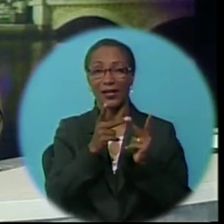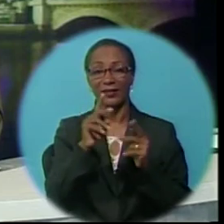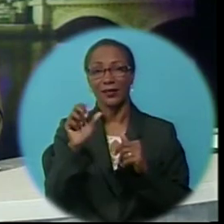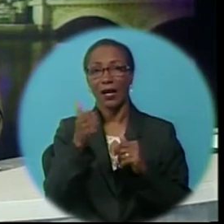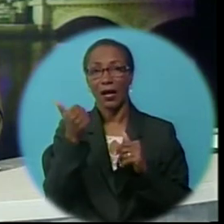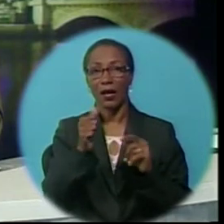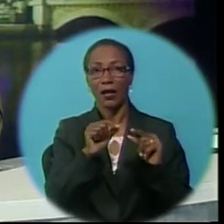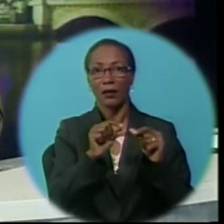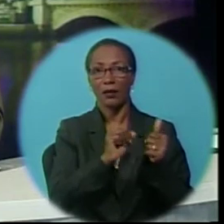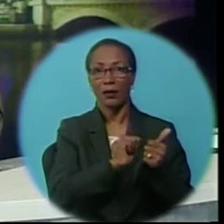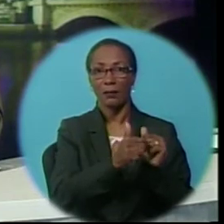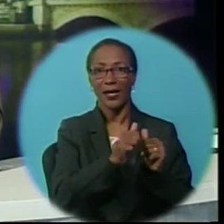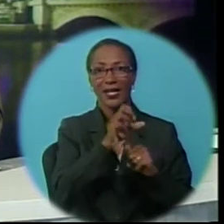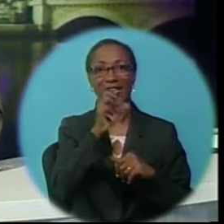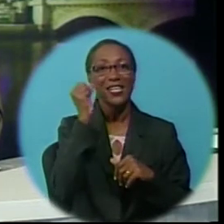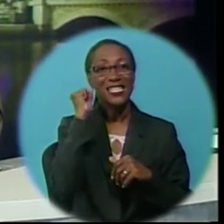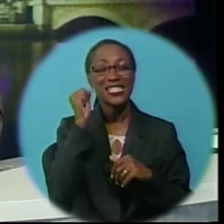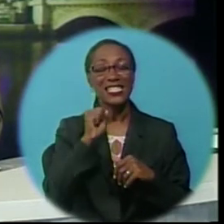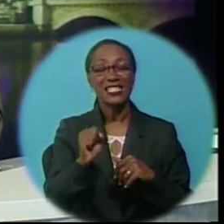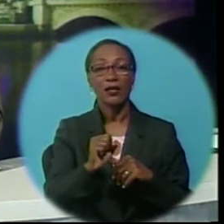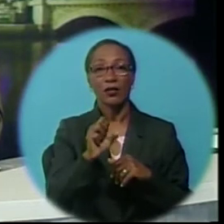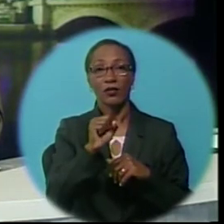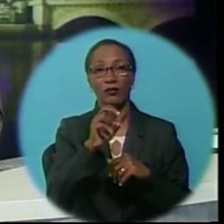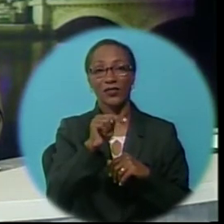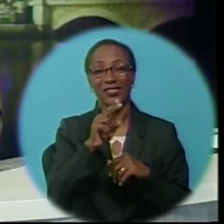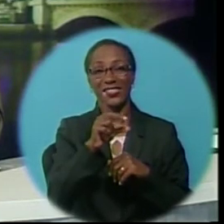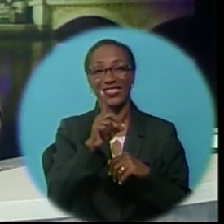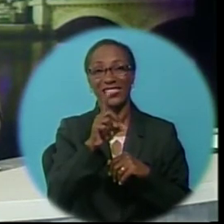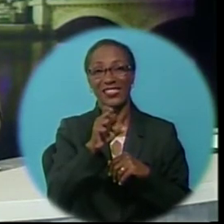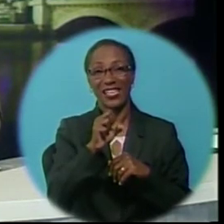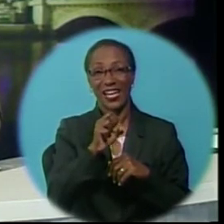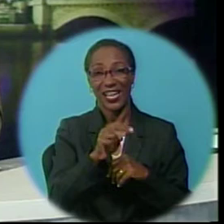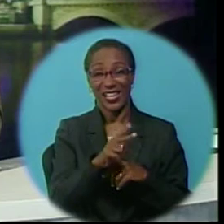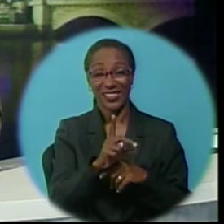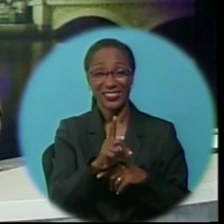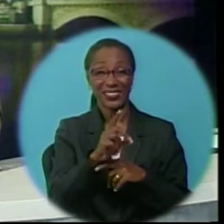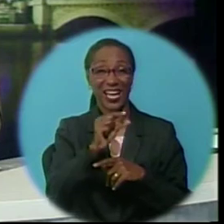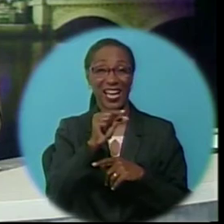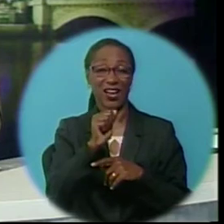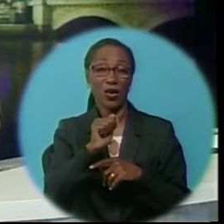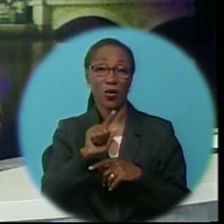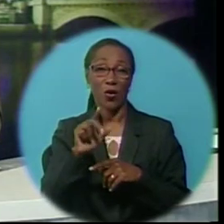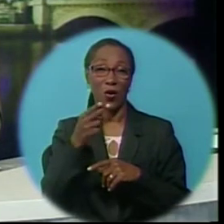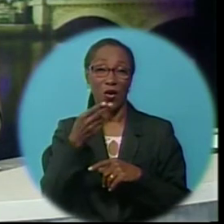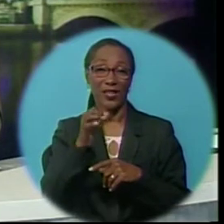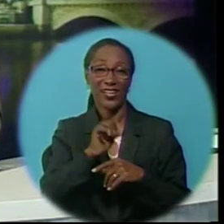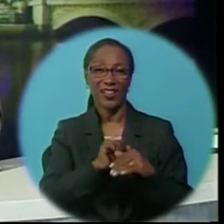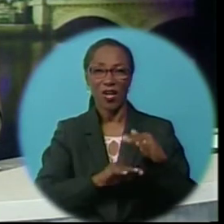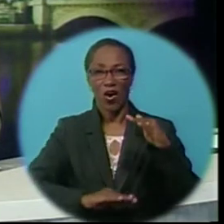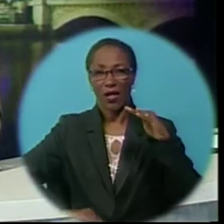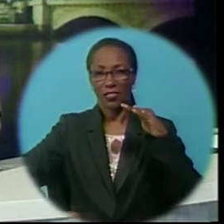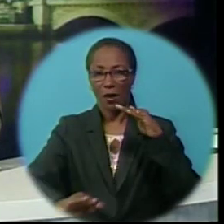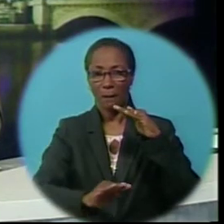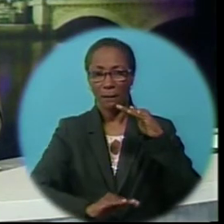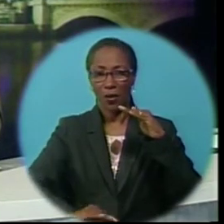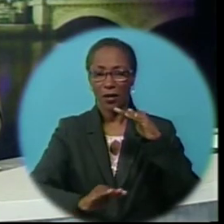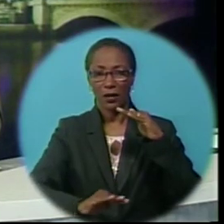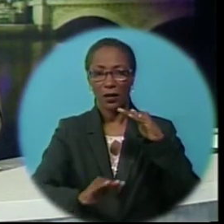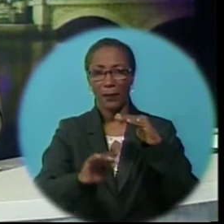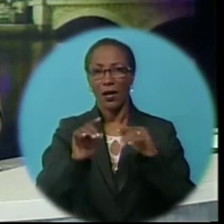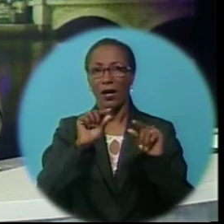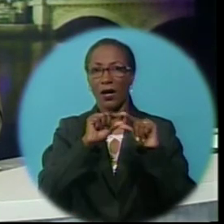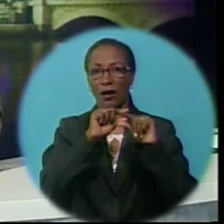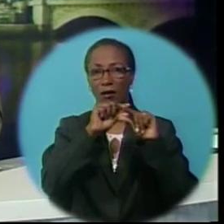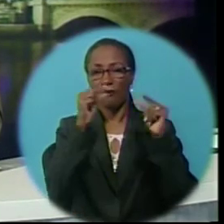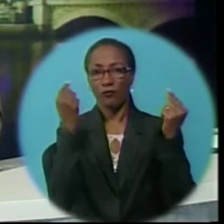Silver Sands remained in the relegation zone along with Gall Hill after they lost to Clayton's Colatonic Notre Dame. Silver Sands are only